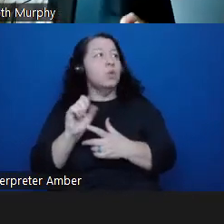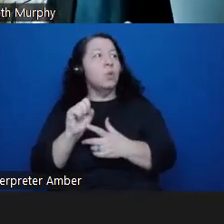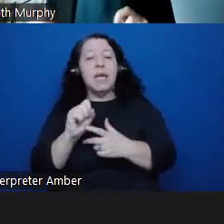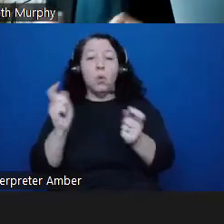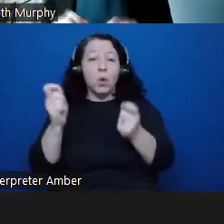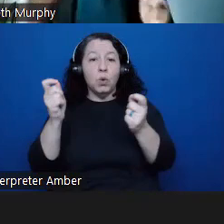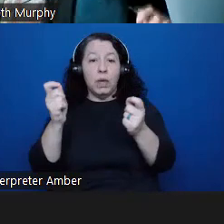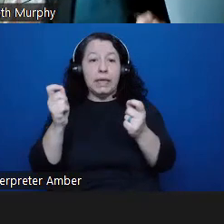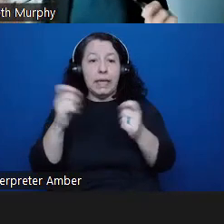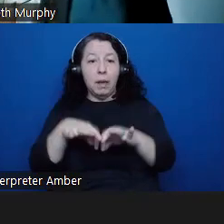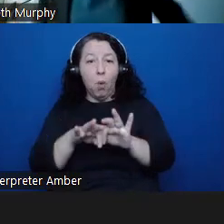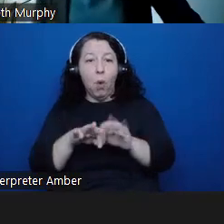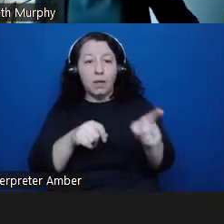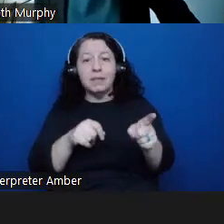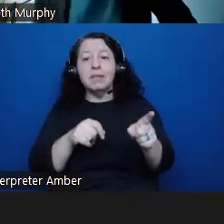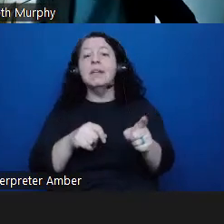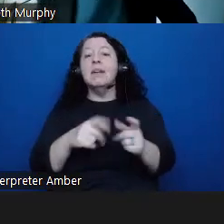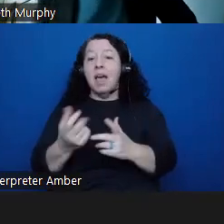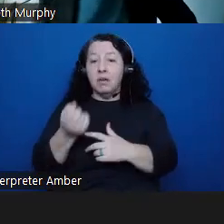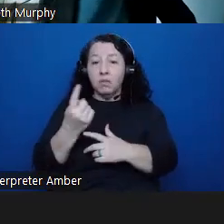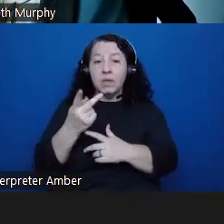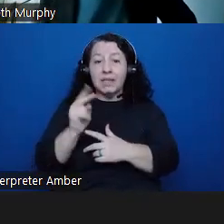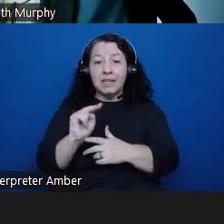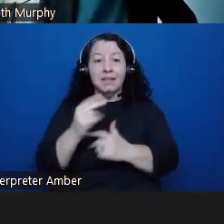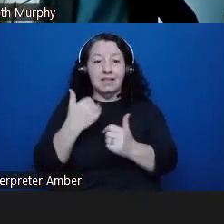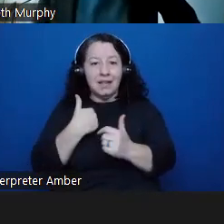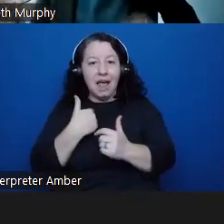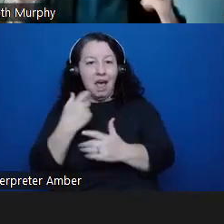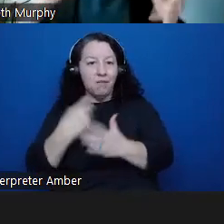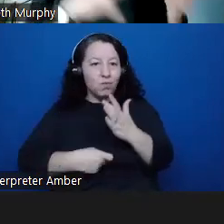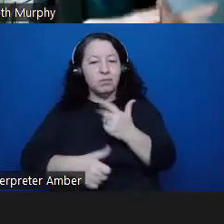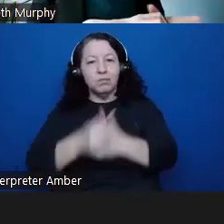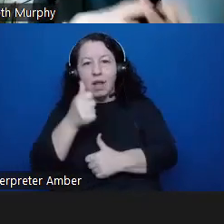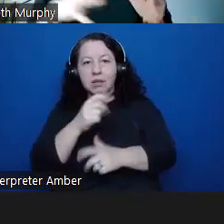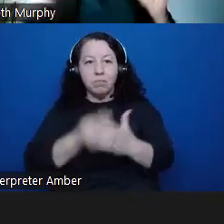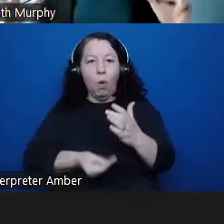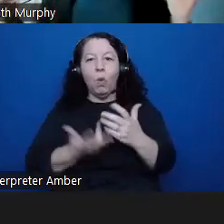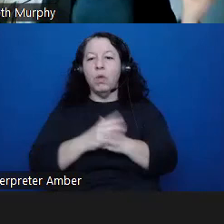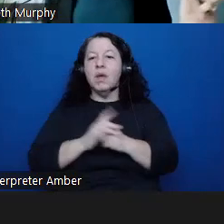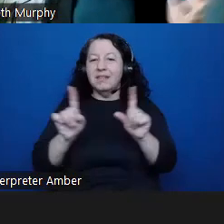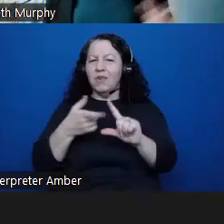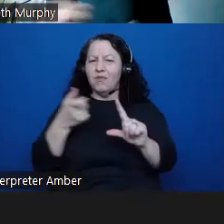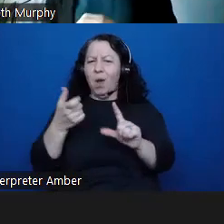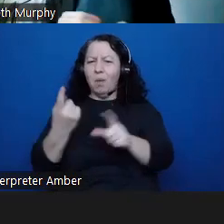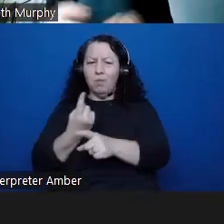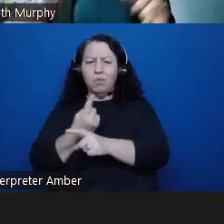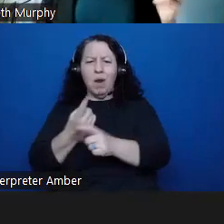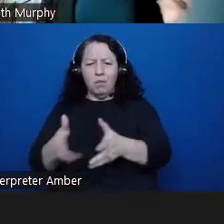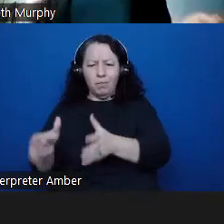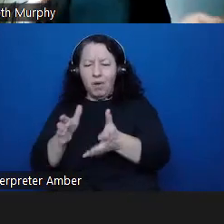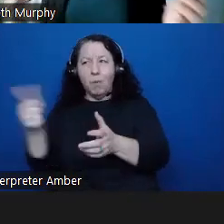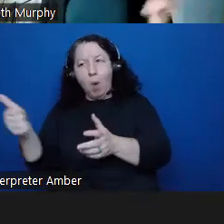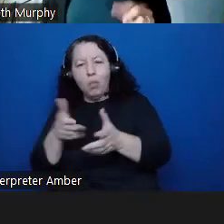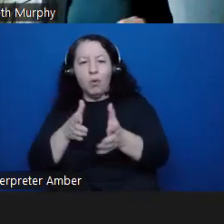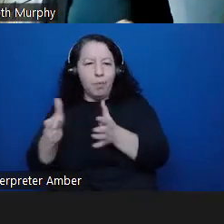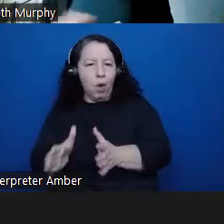risks and costs that differ from other types of potting technology. Once filled, sealed, and lit, the potter